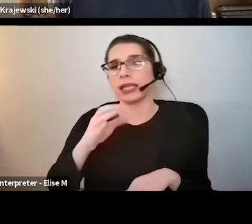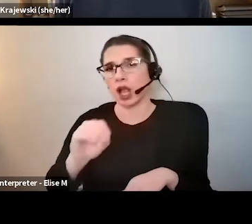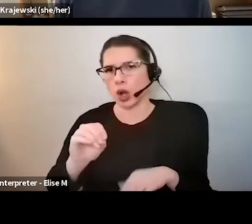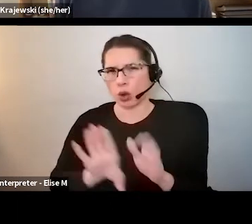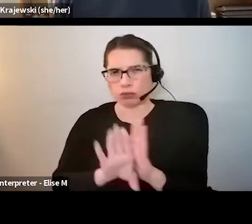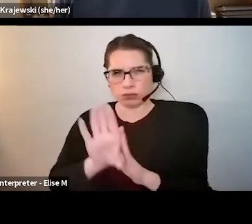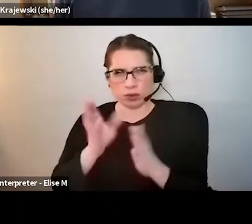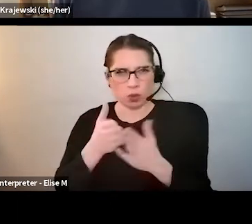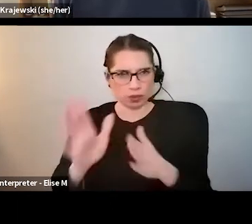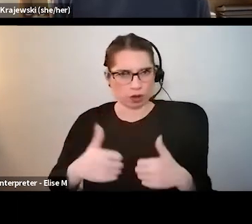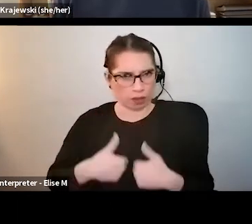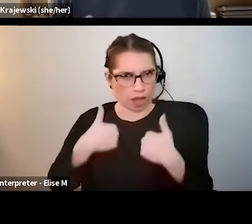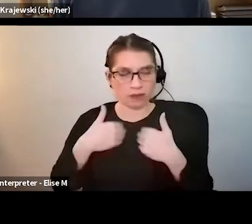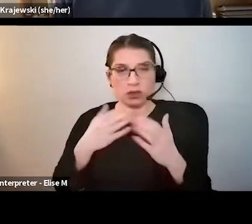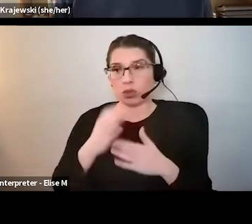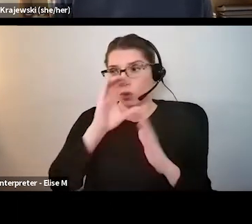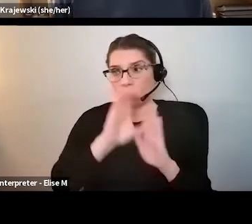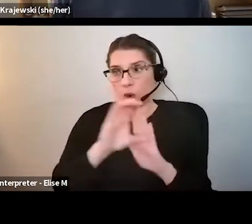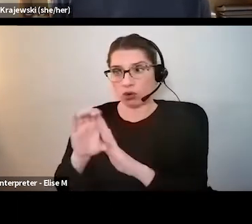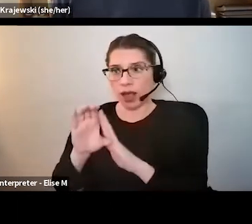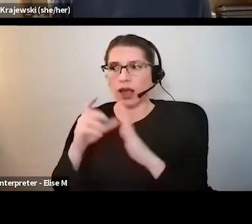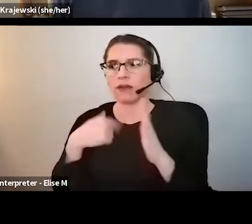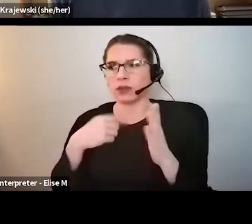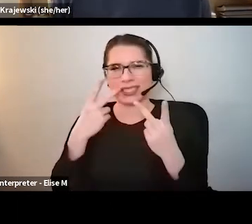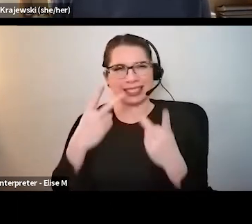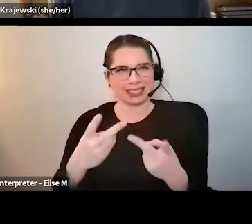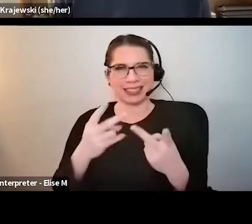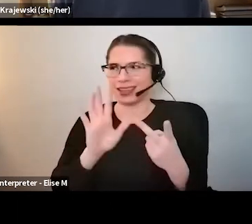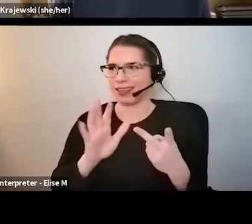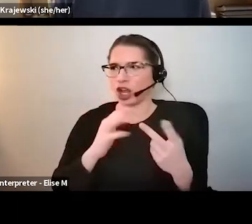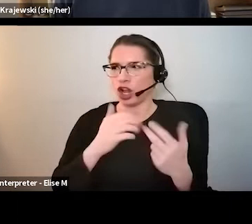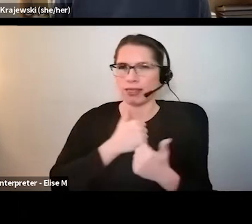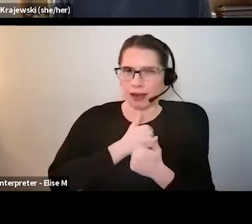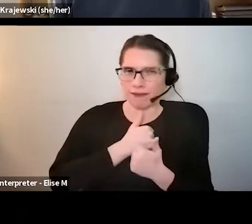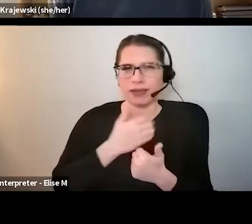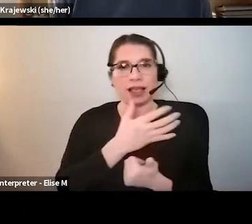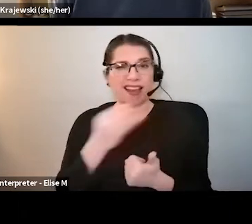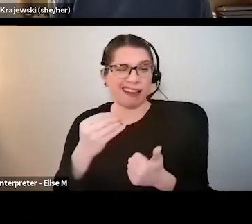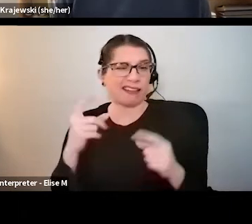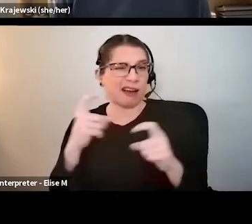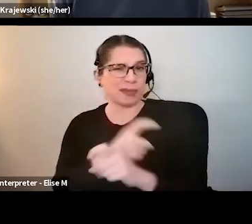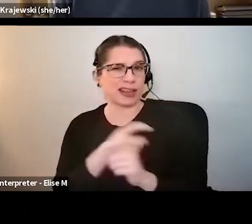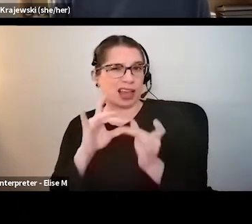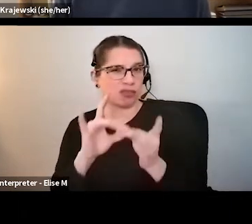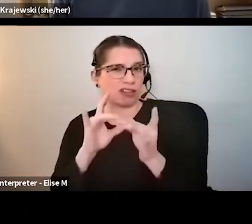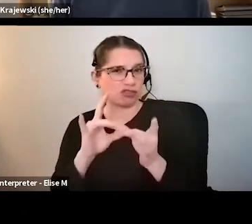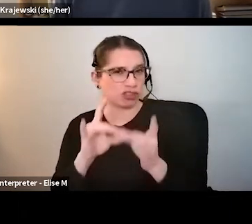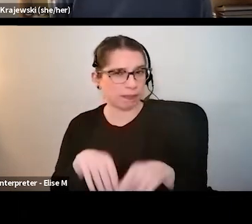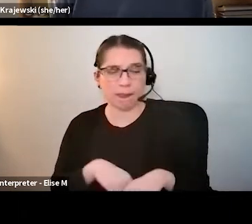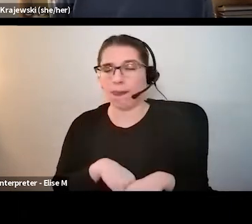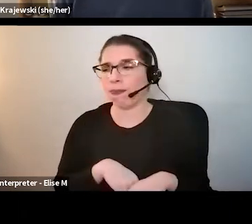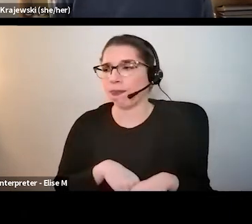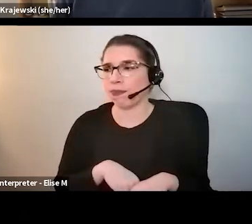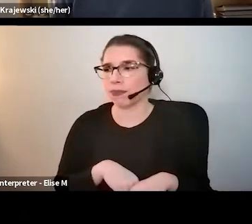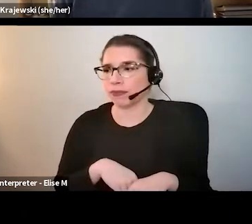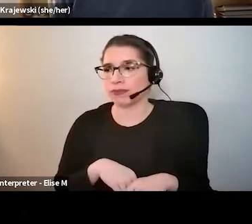Through photographs, we get a glimpse at Frida and Diego's loving and complicated relationship in this section. Kahlo's